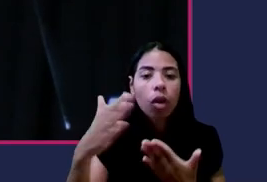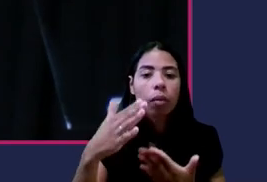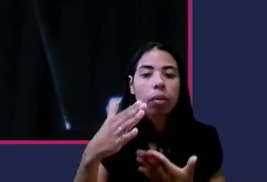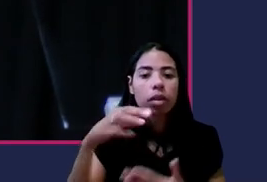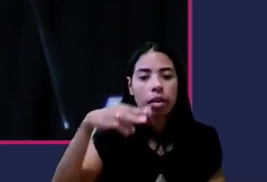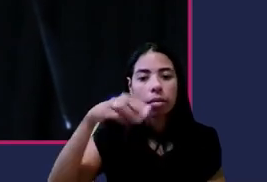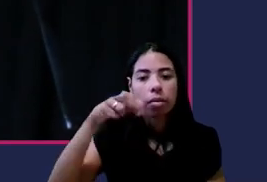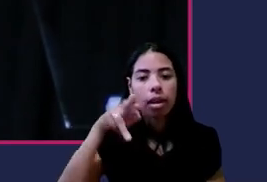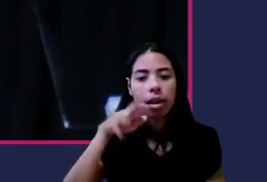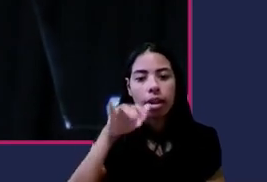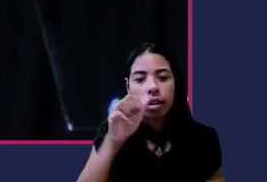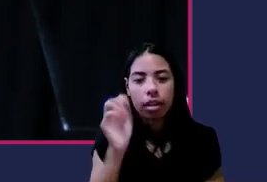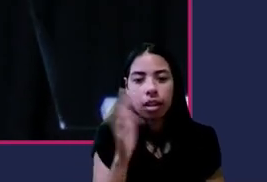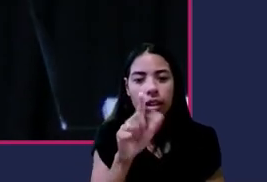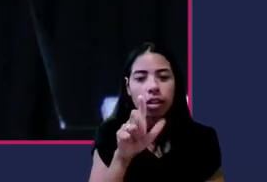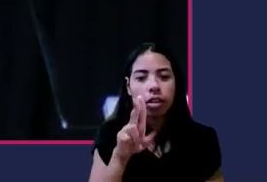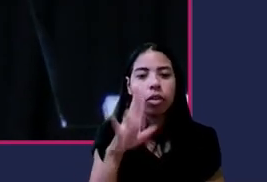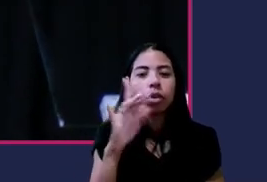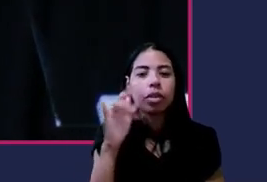We're going to start.